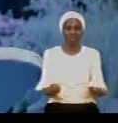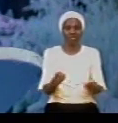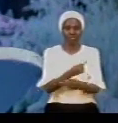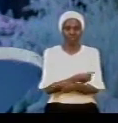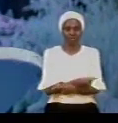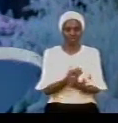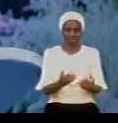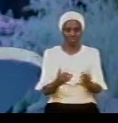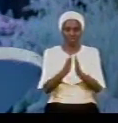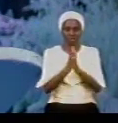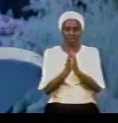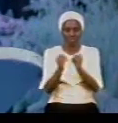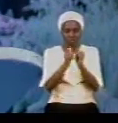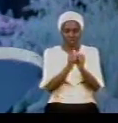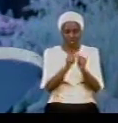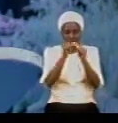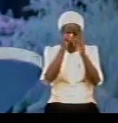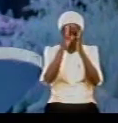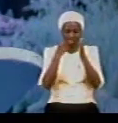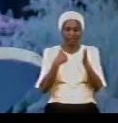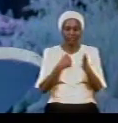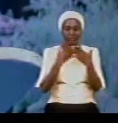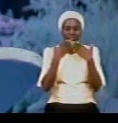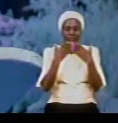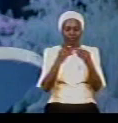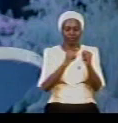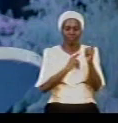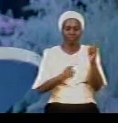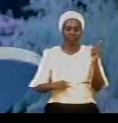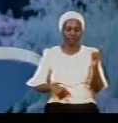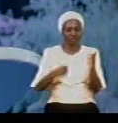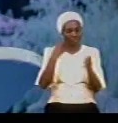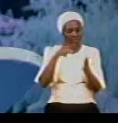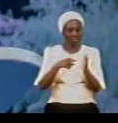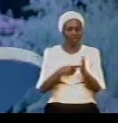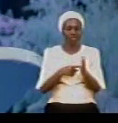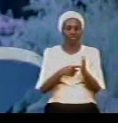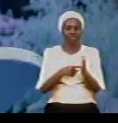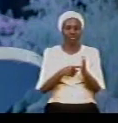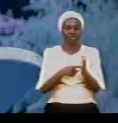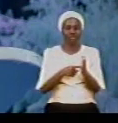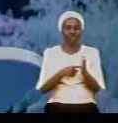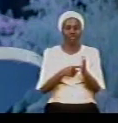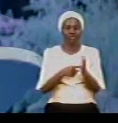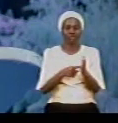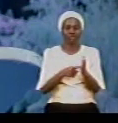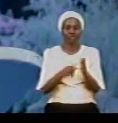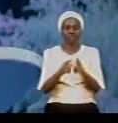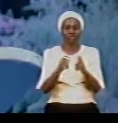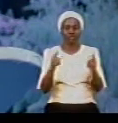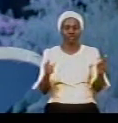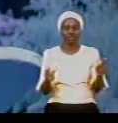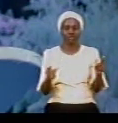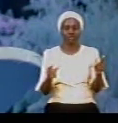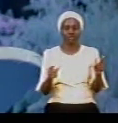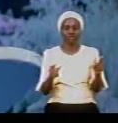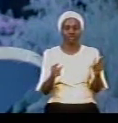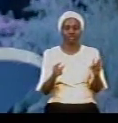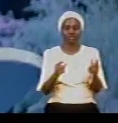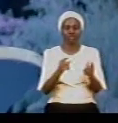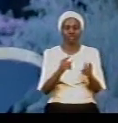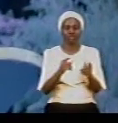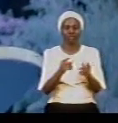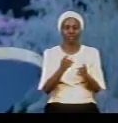this global crusade. We are here, Lord, in every nation. You will